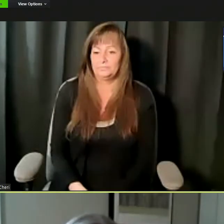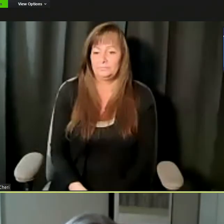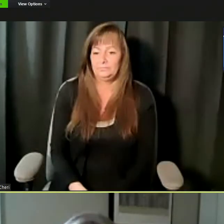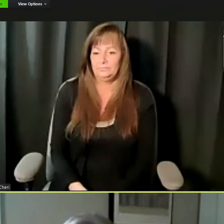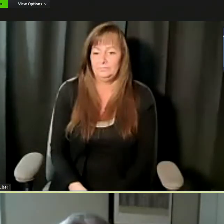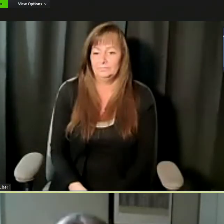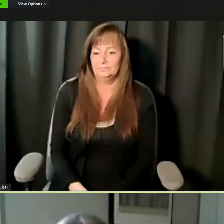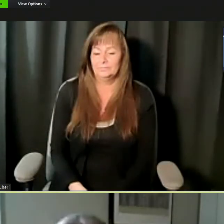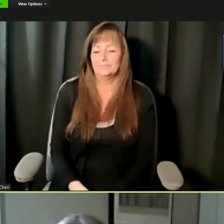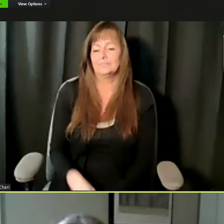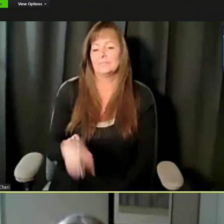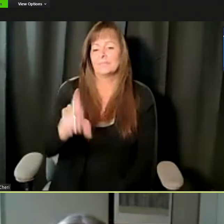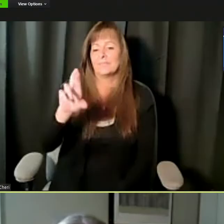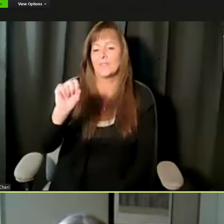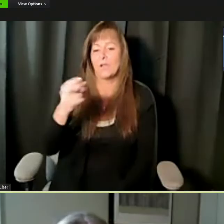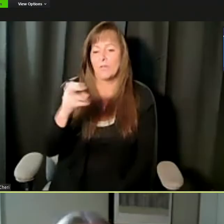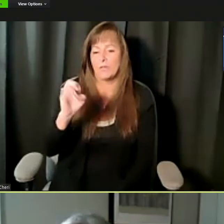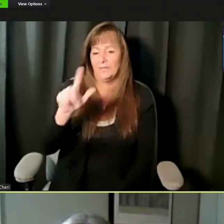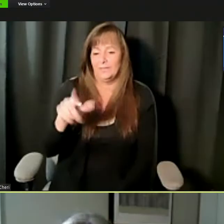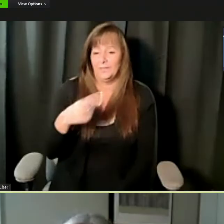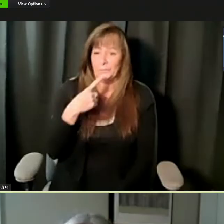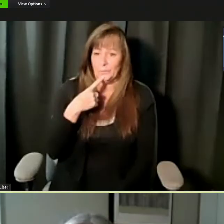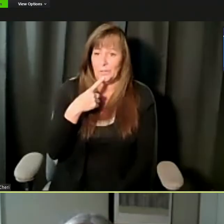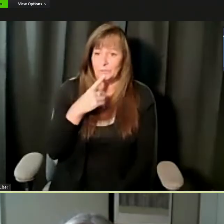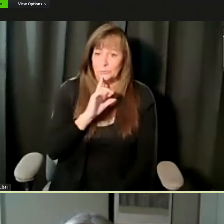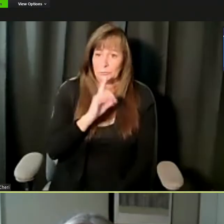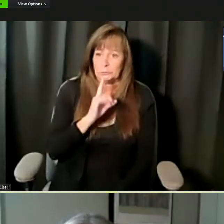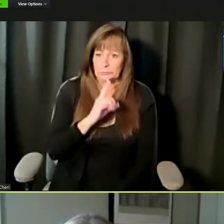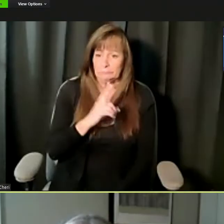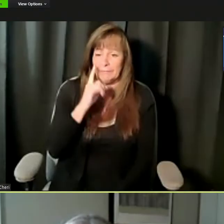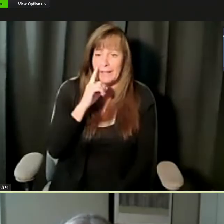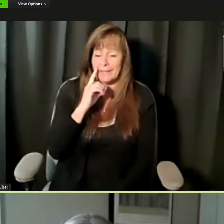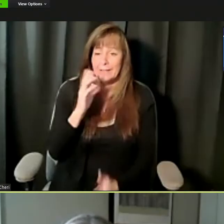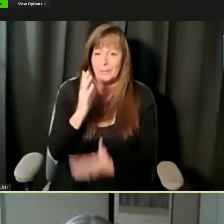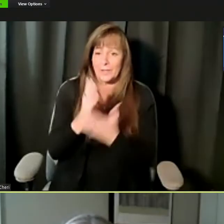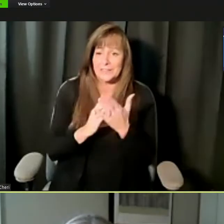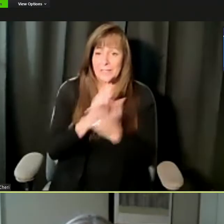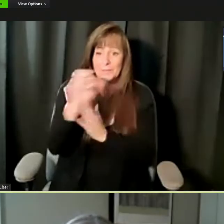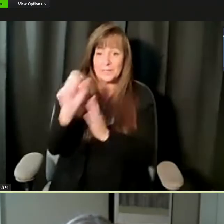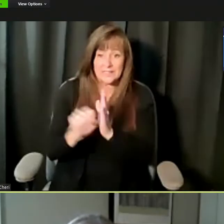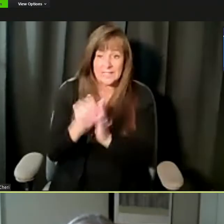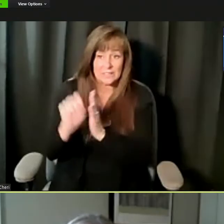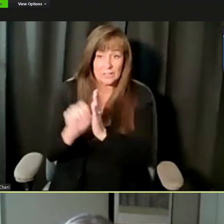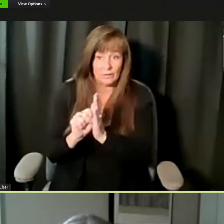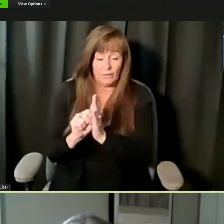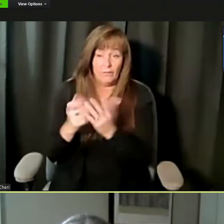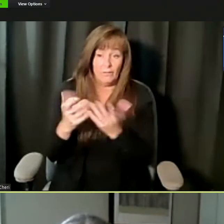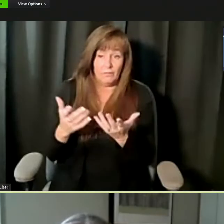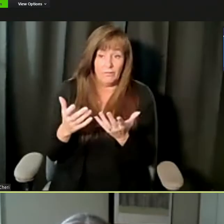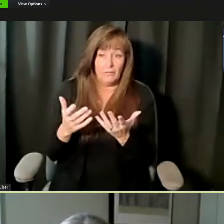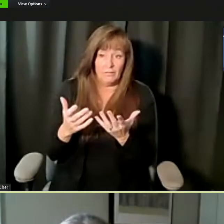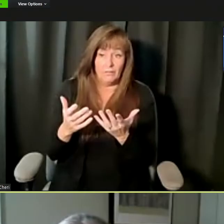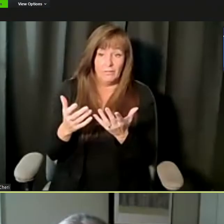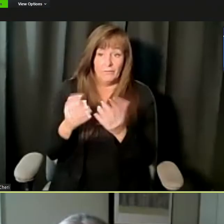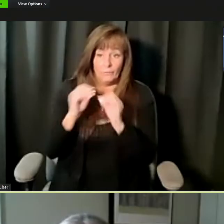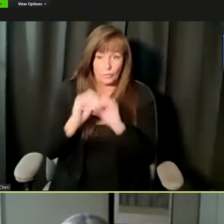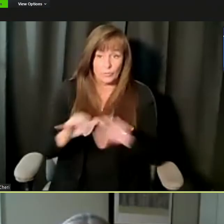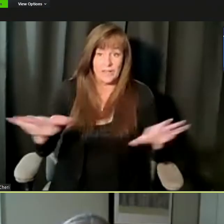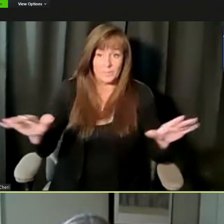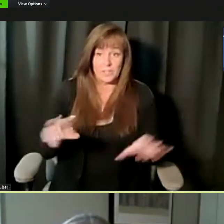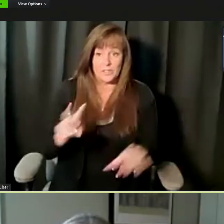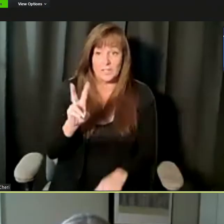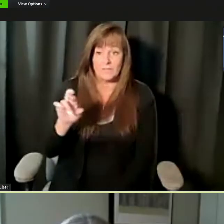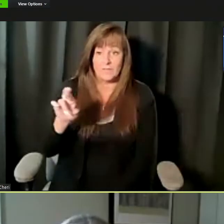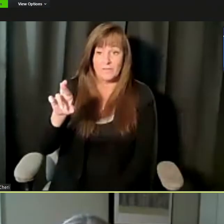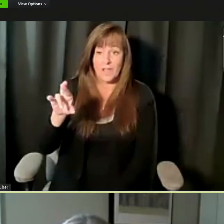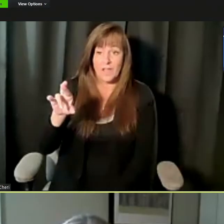Yes, I think certainly there is likely some seasonal components to transmission of this virus. We see